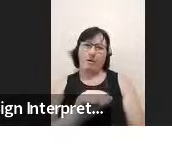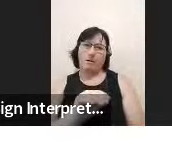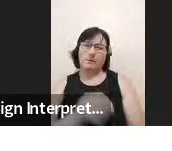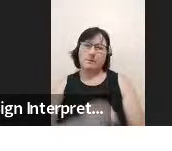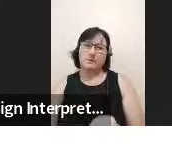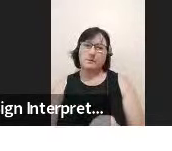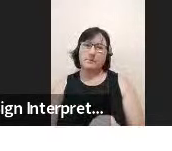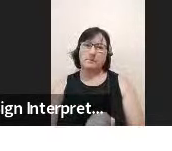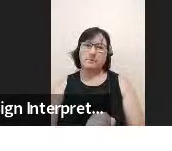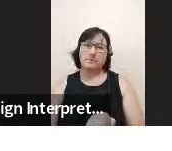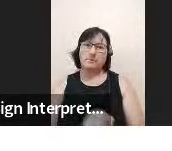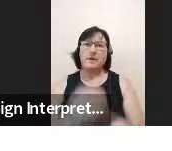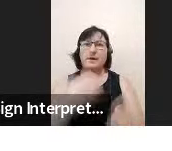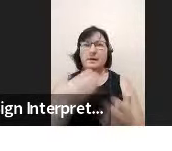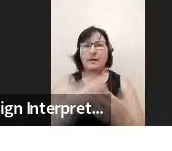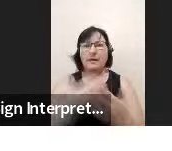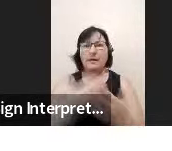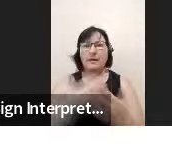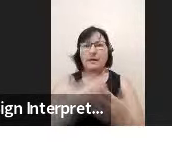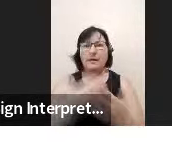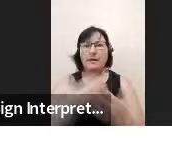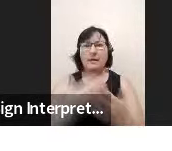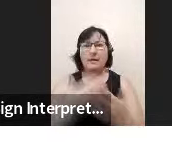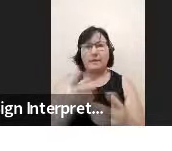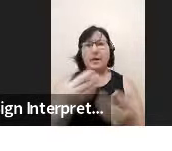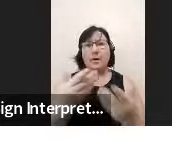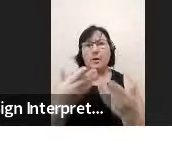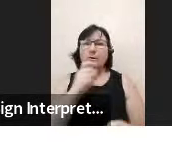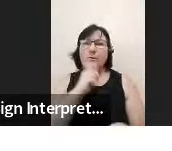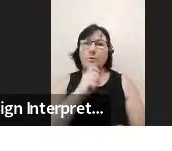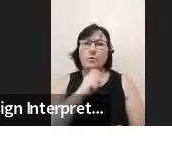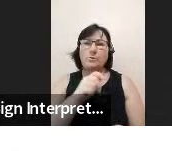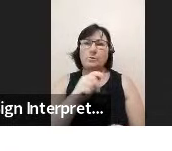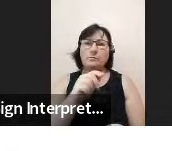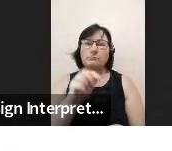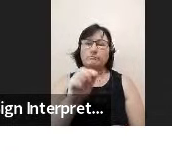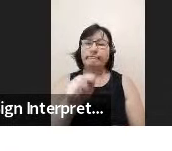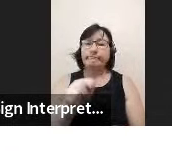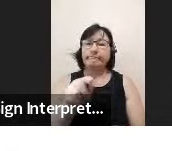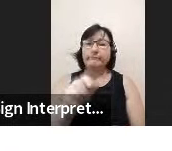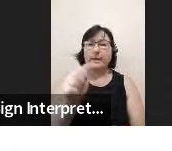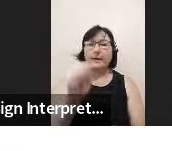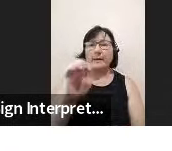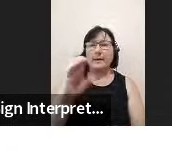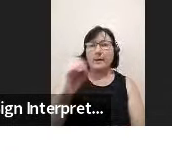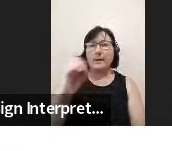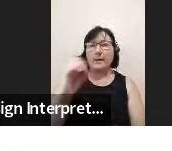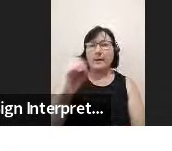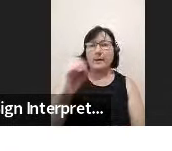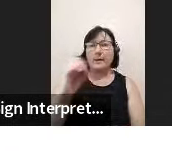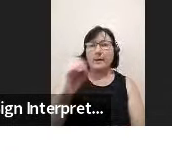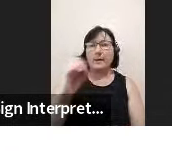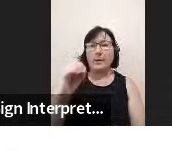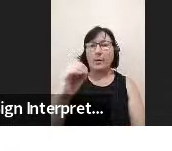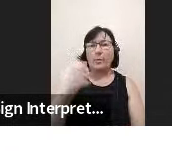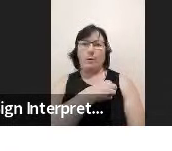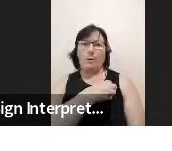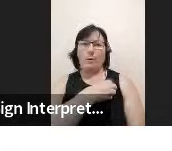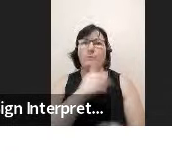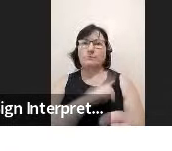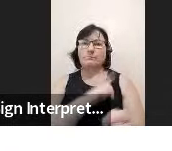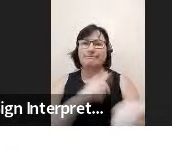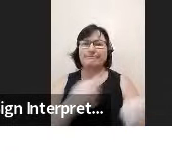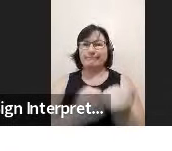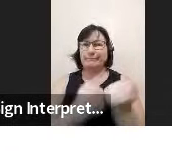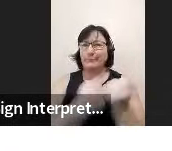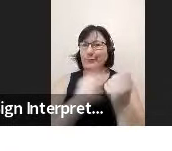AEO logo? And AEO logo will support their businesses in a big way, because then it will